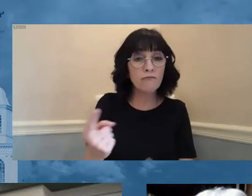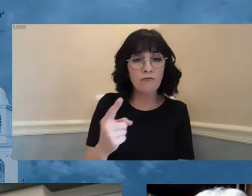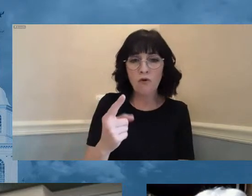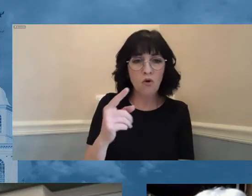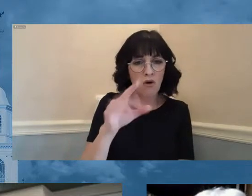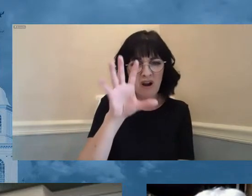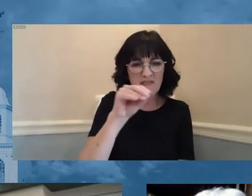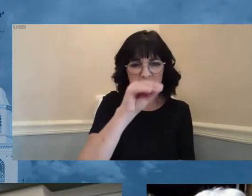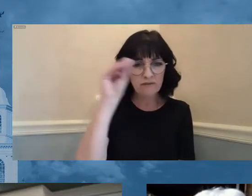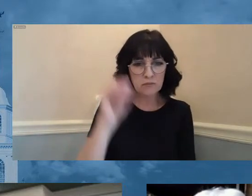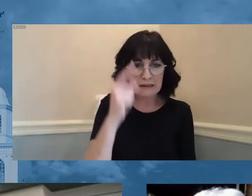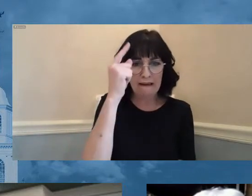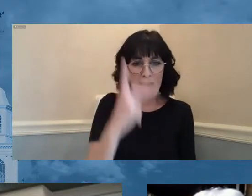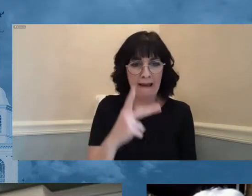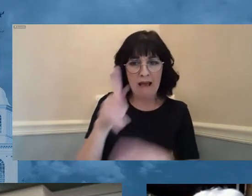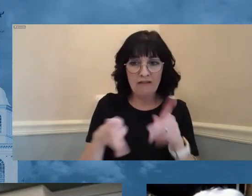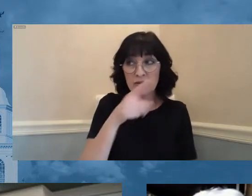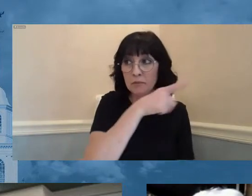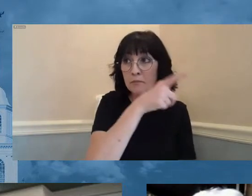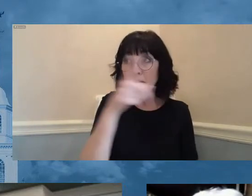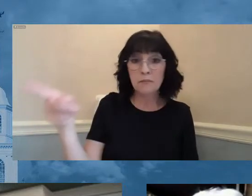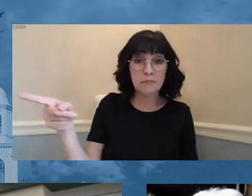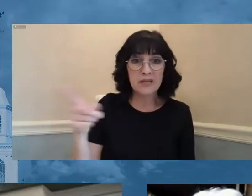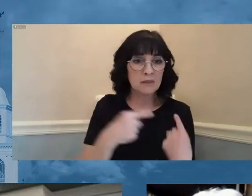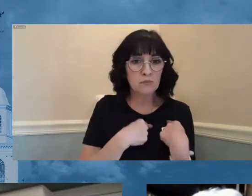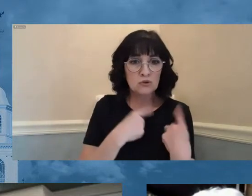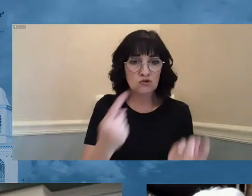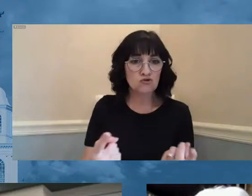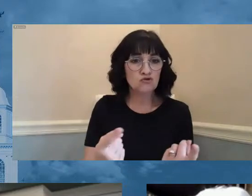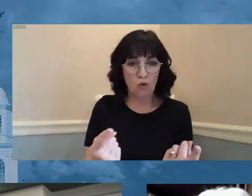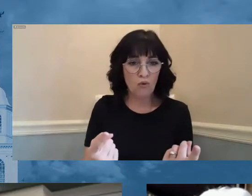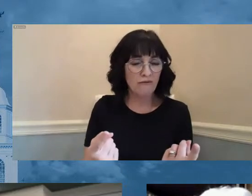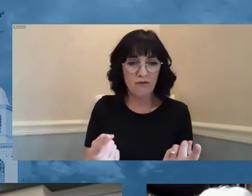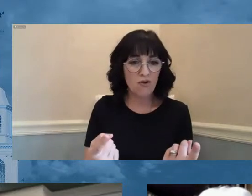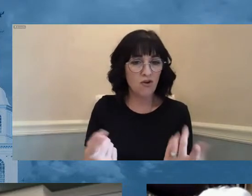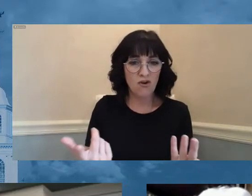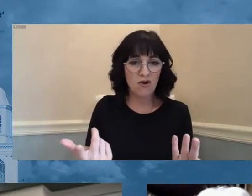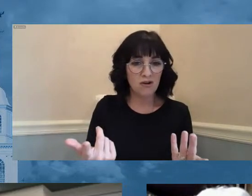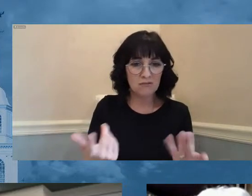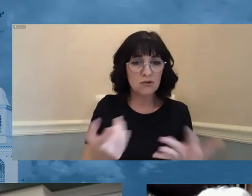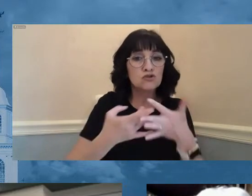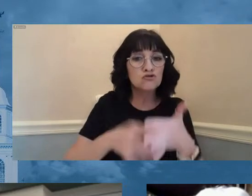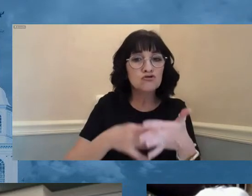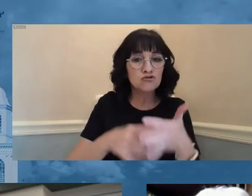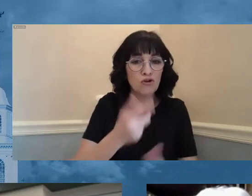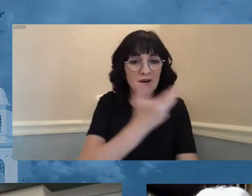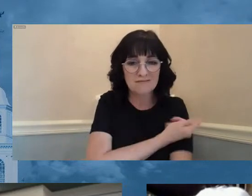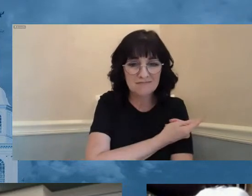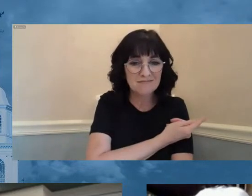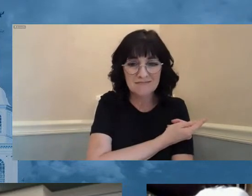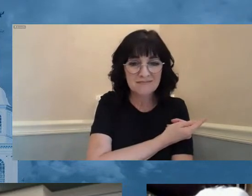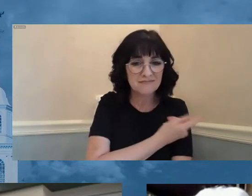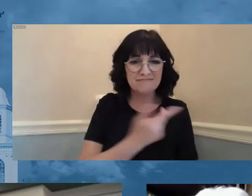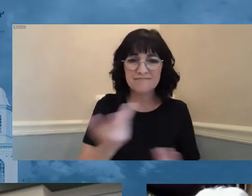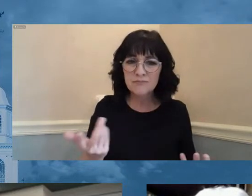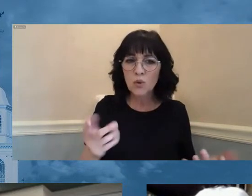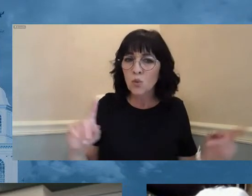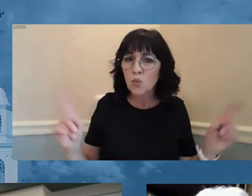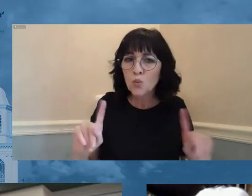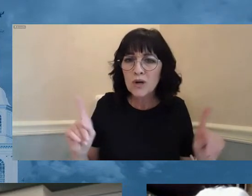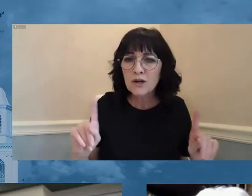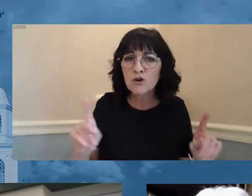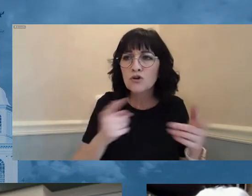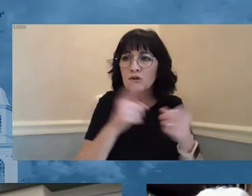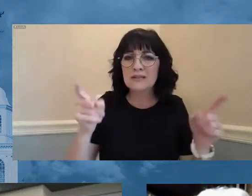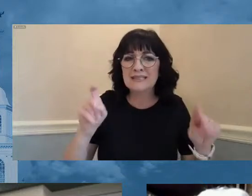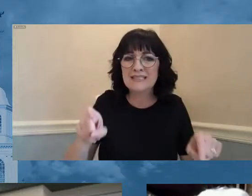serious illness, death, hospitalization, as Dr. Rattay said. So we need to still focus on following the mitigation strategies.